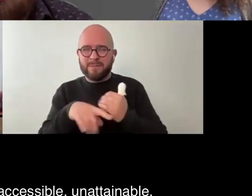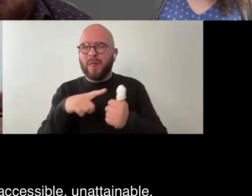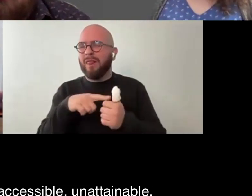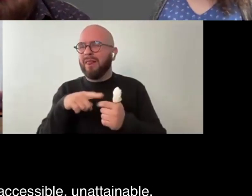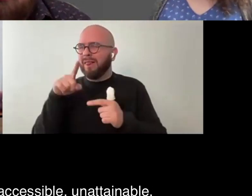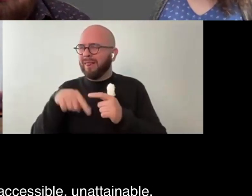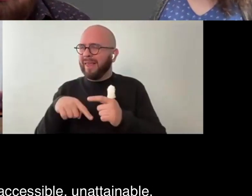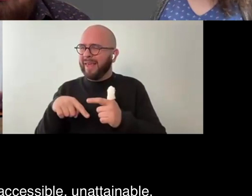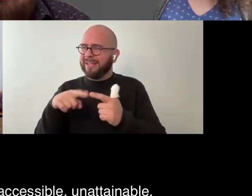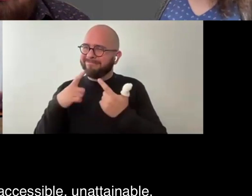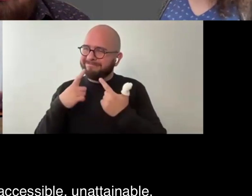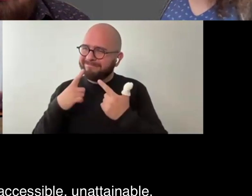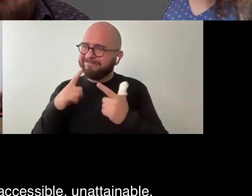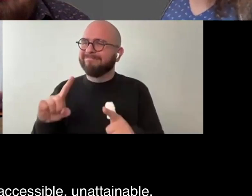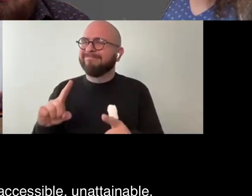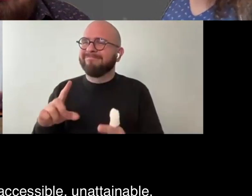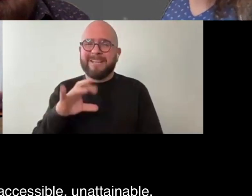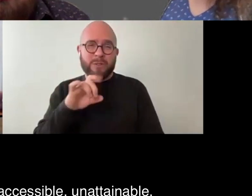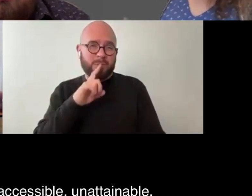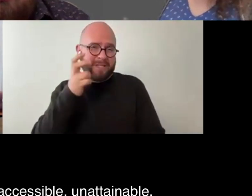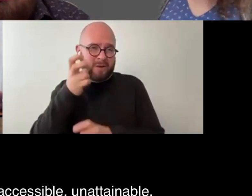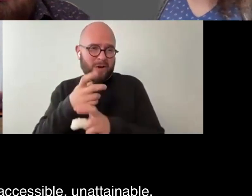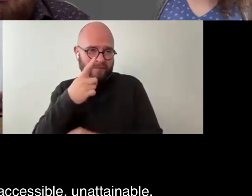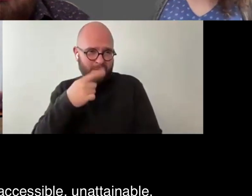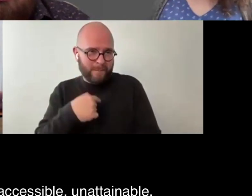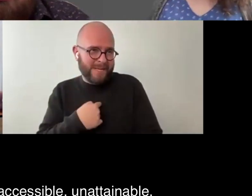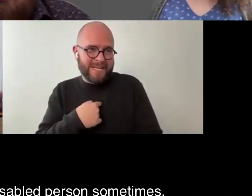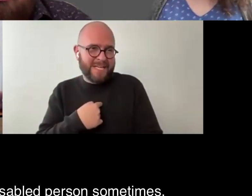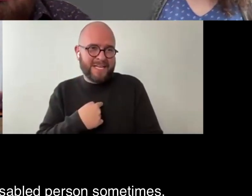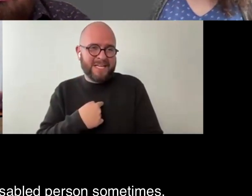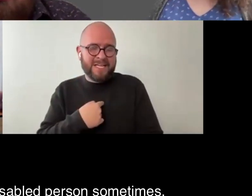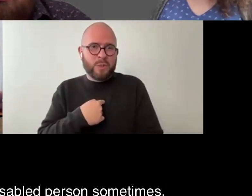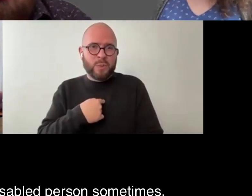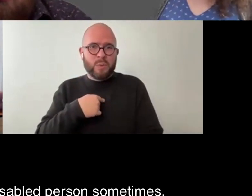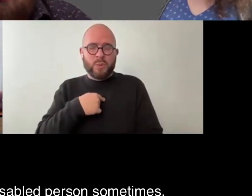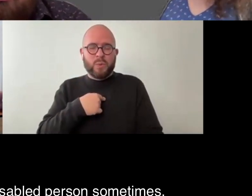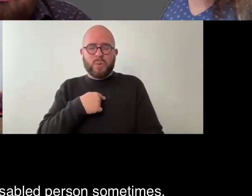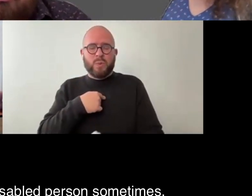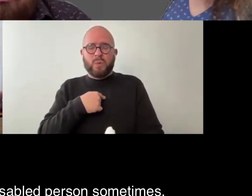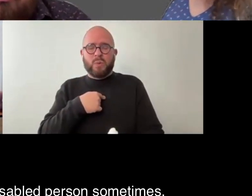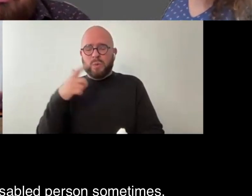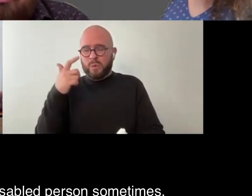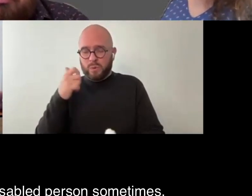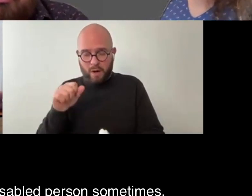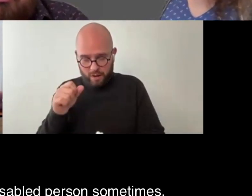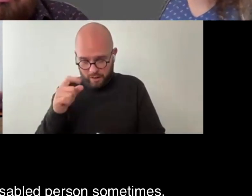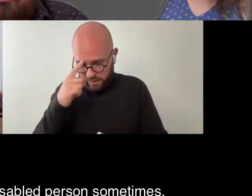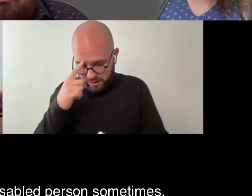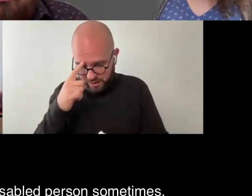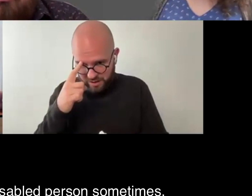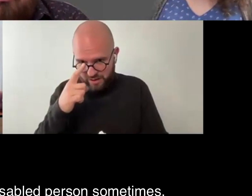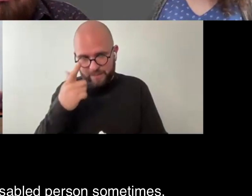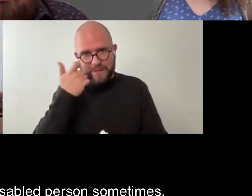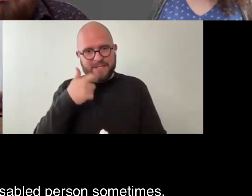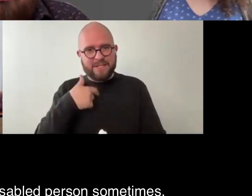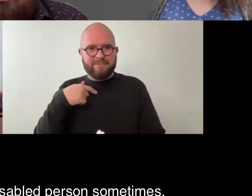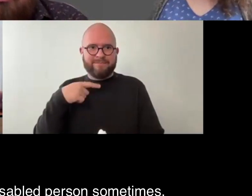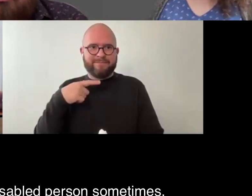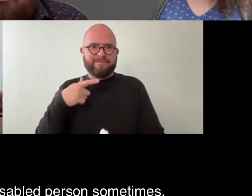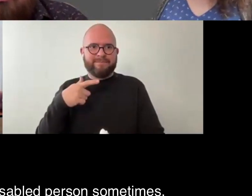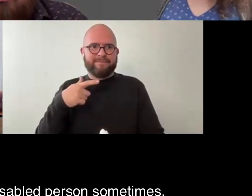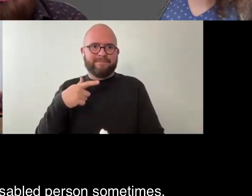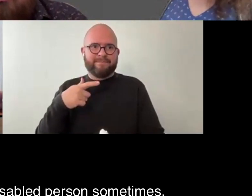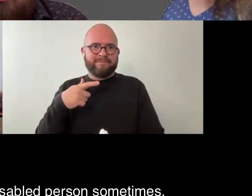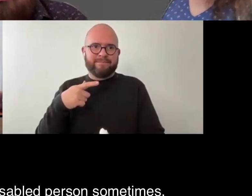like hard for me to even wrap my head around when I roll as a disabled person, sometimes some